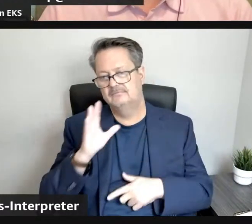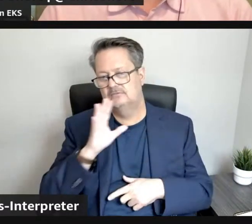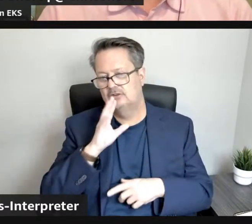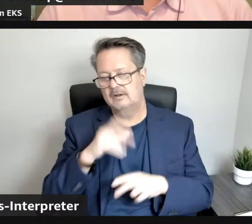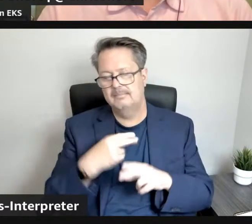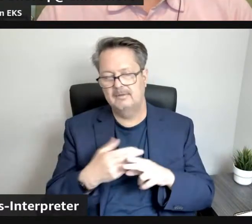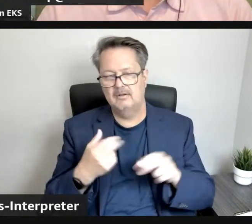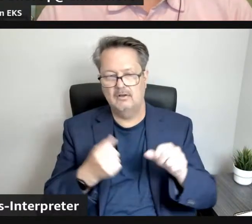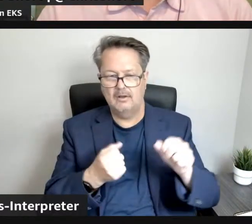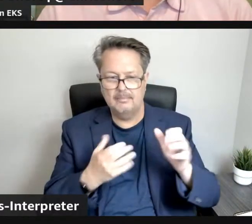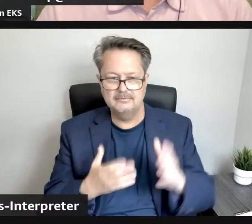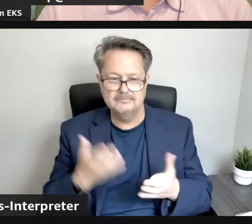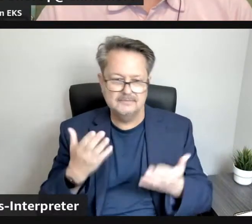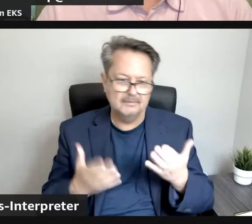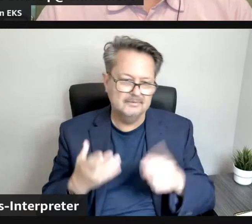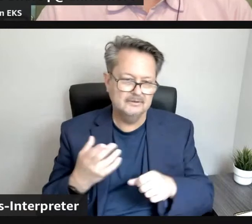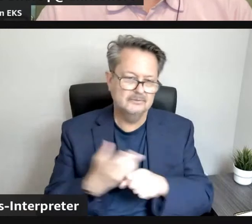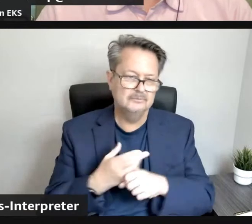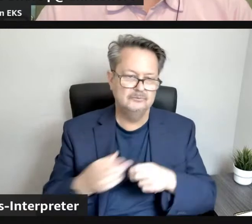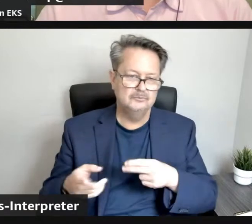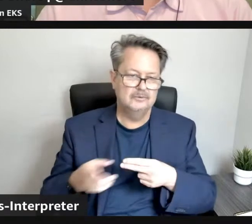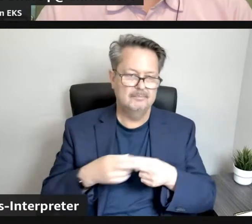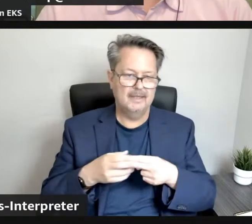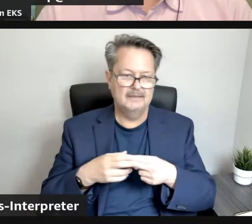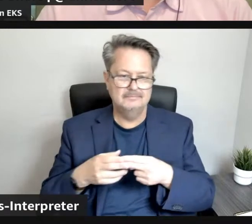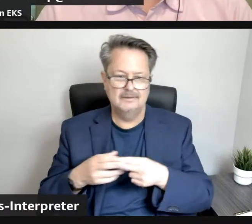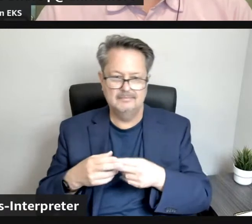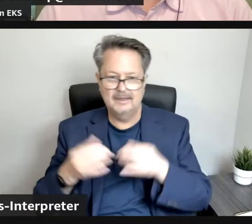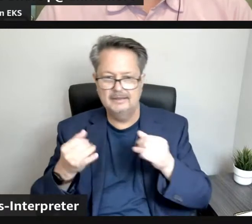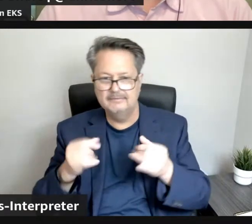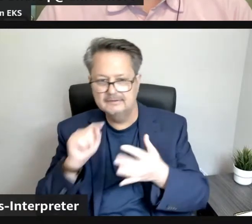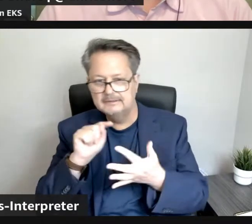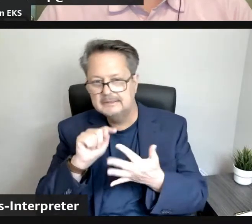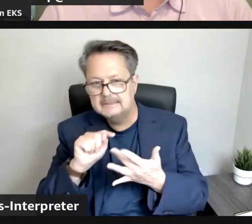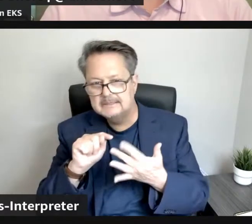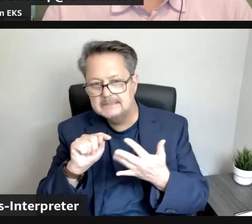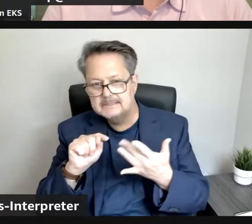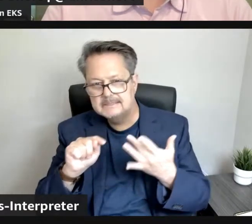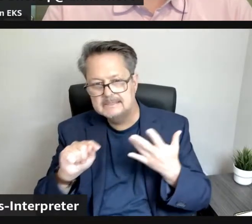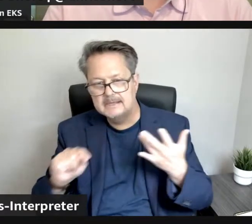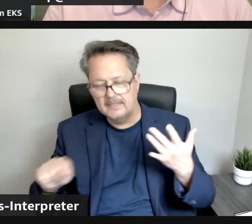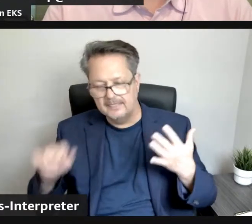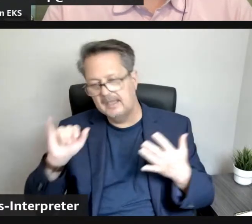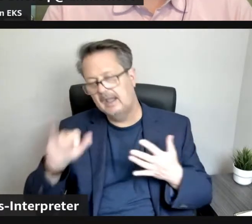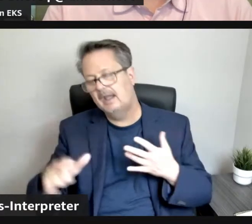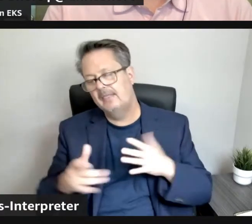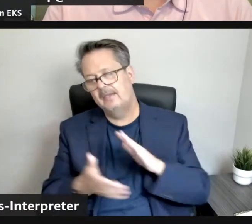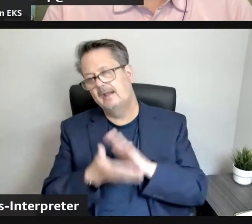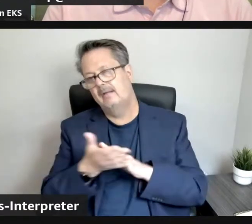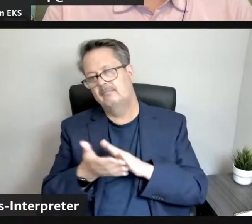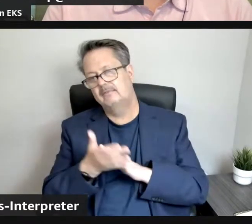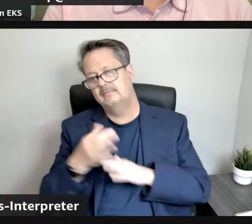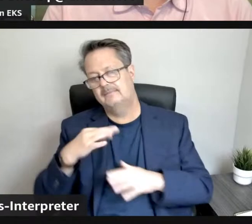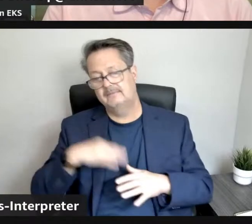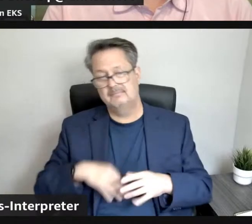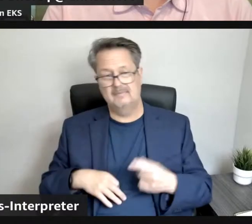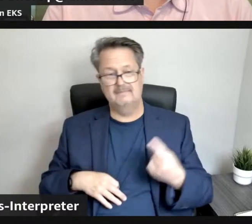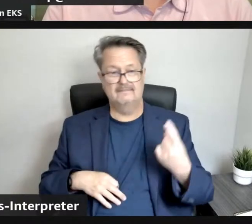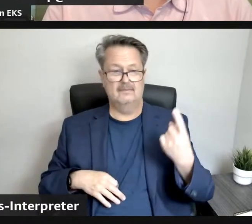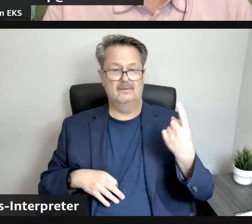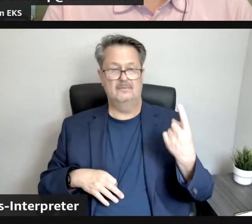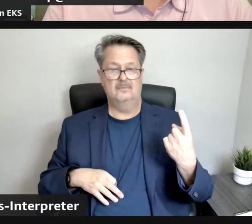groups you're going to need to manage and patch individually. And I think that's where kind of a lot of the operational benefits can come in. But maybe if you've got a single managed node group